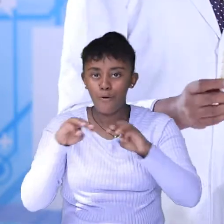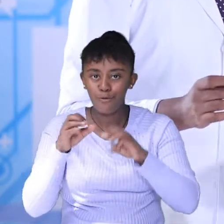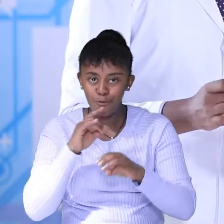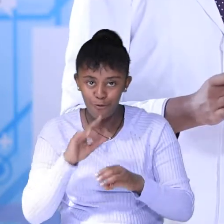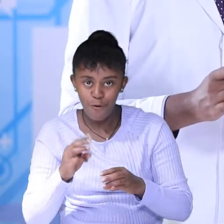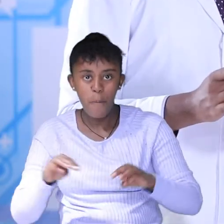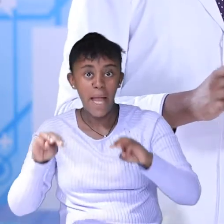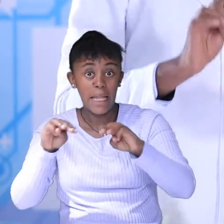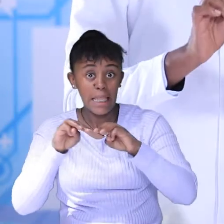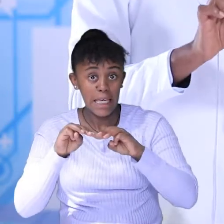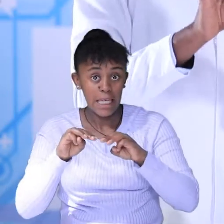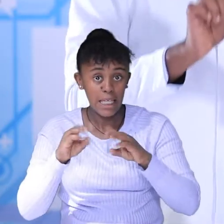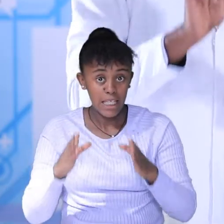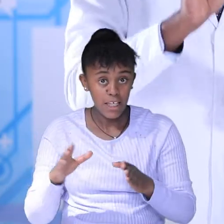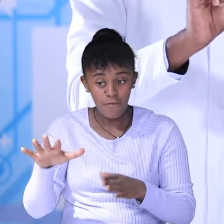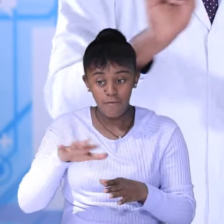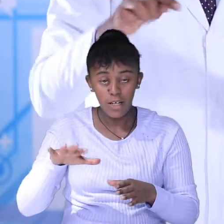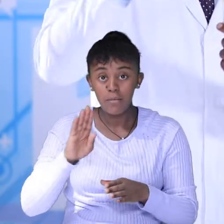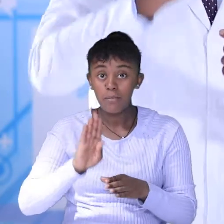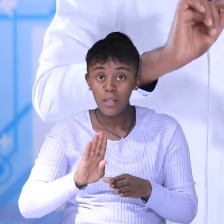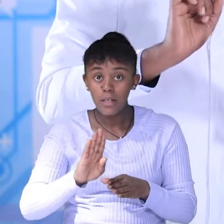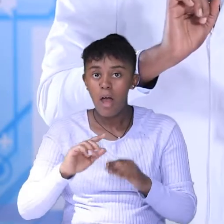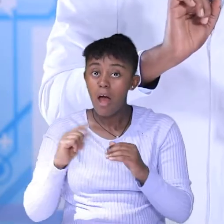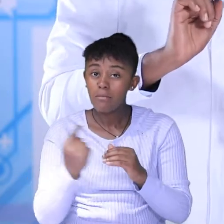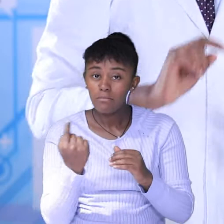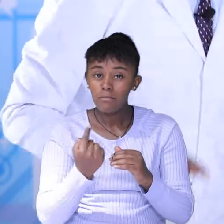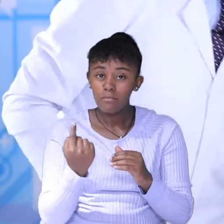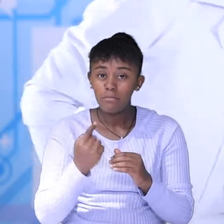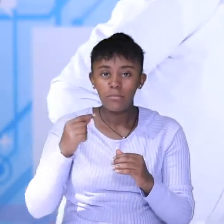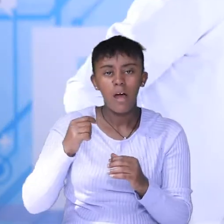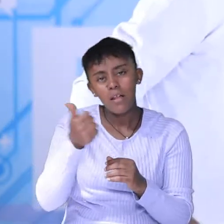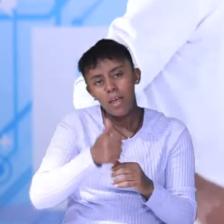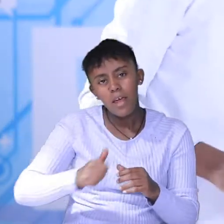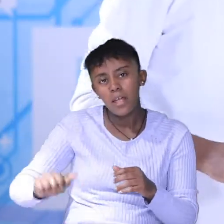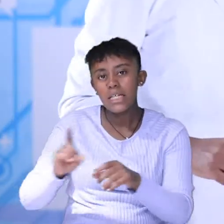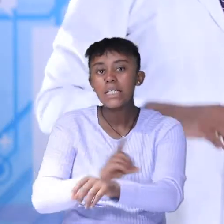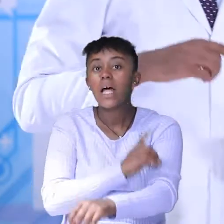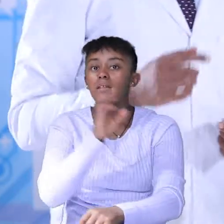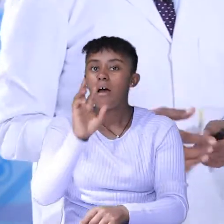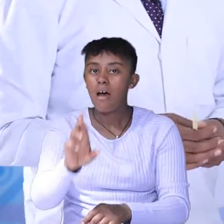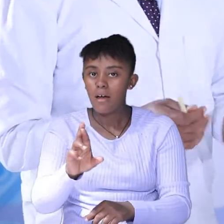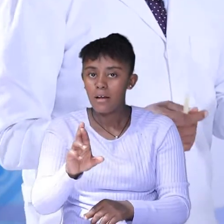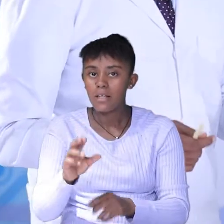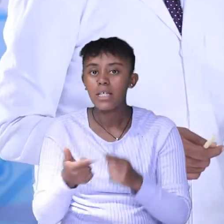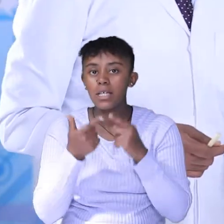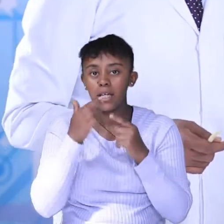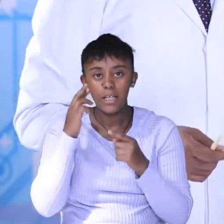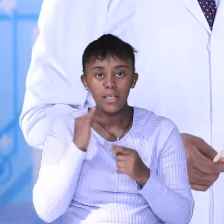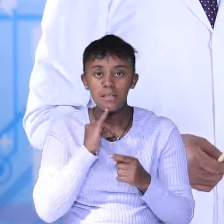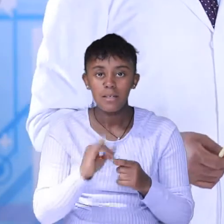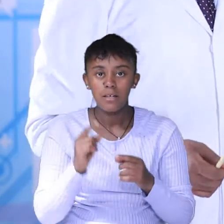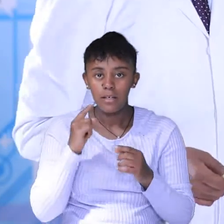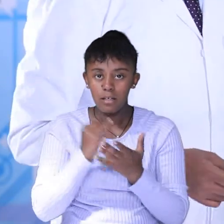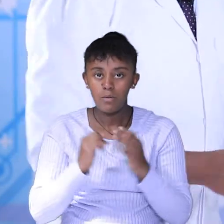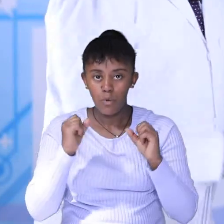a magnetic field around a straight current carrying conductor at any distance r. The second case is it's